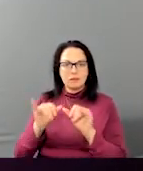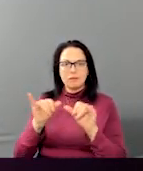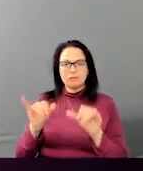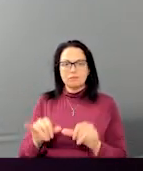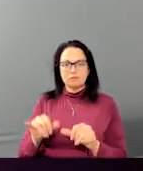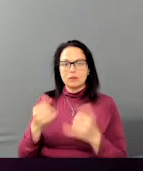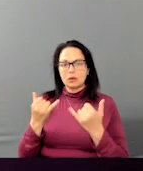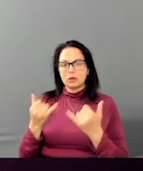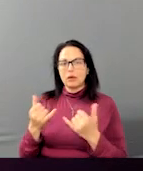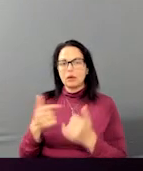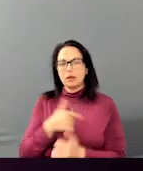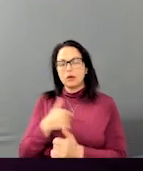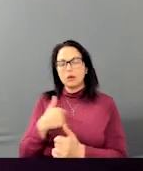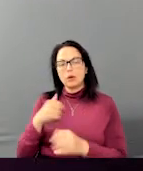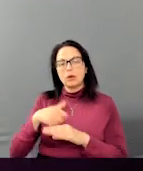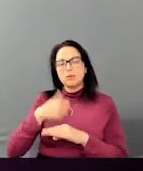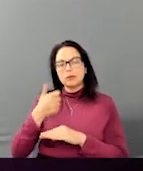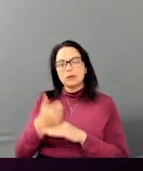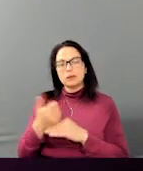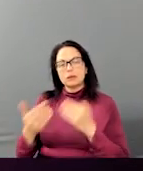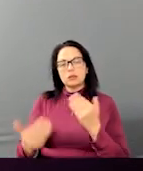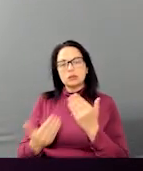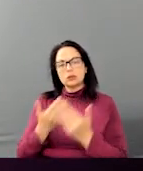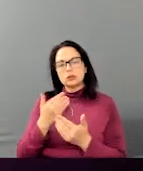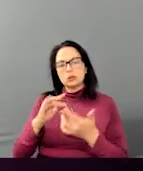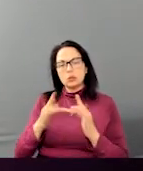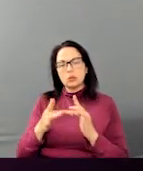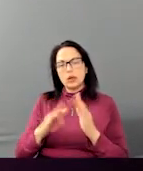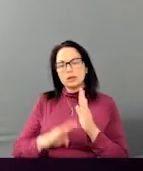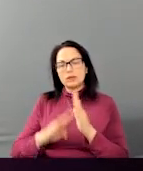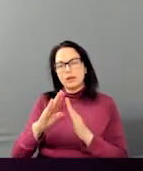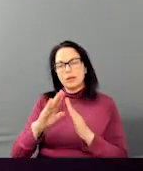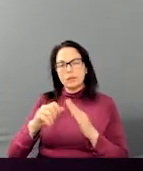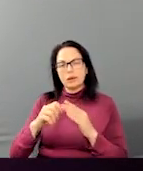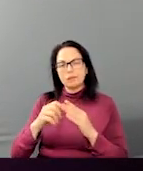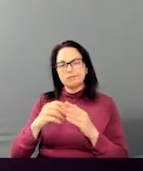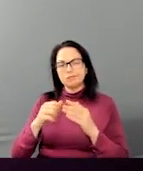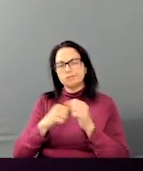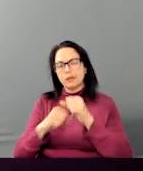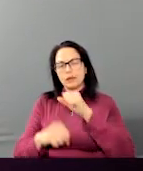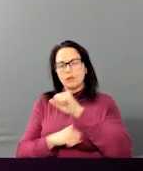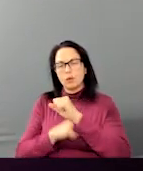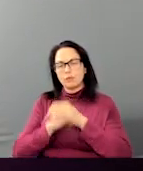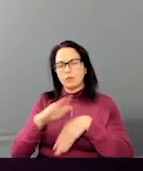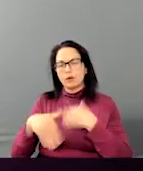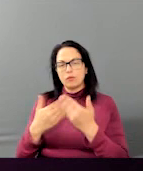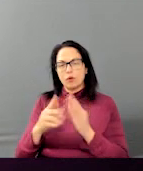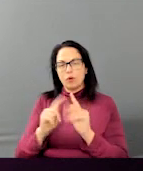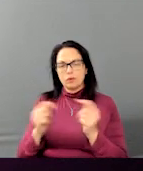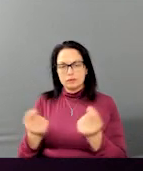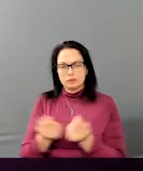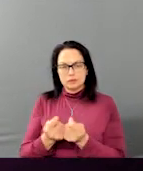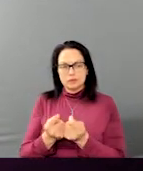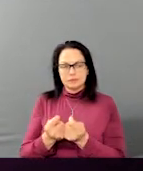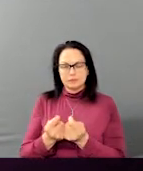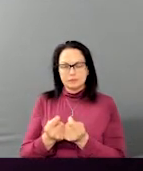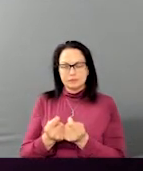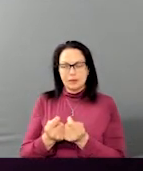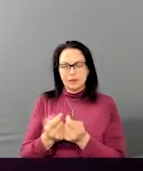right now we're actually building an entirely new web development platform for all the teams, and it's built on top of